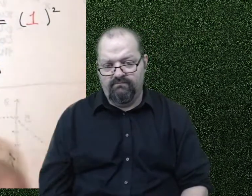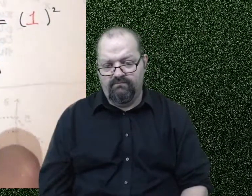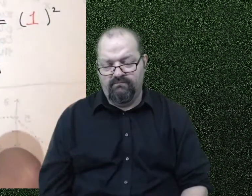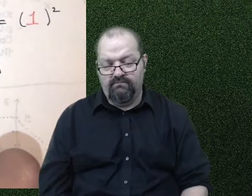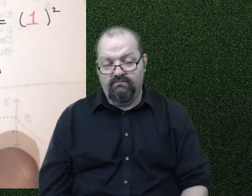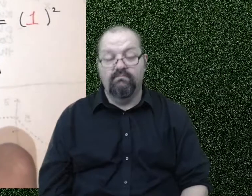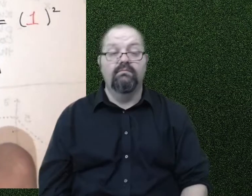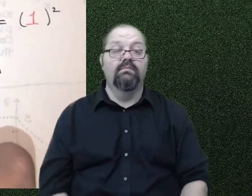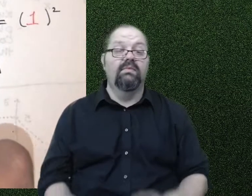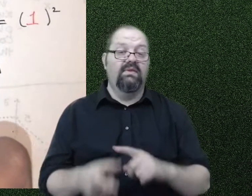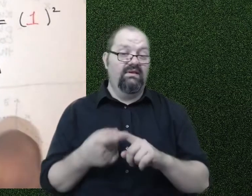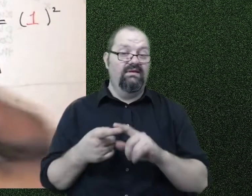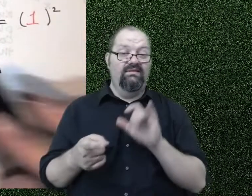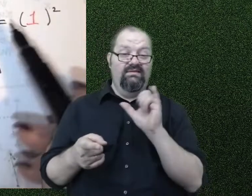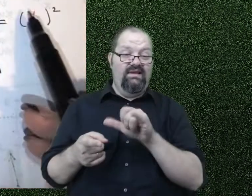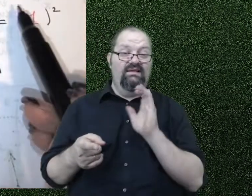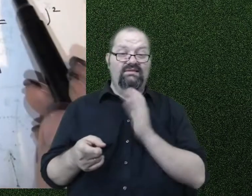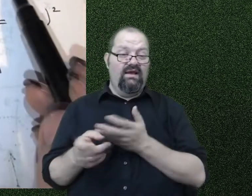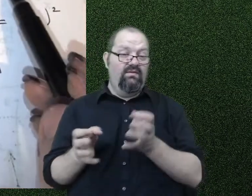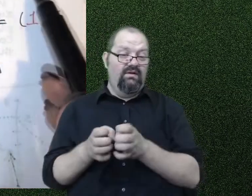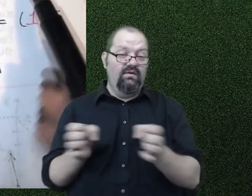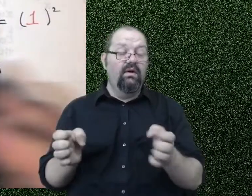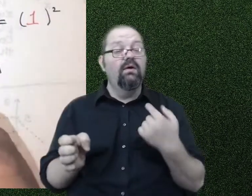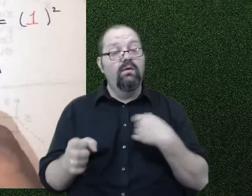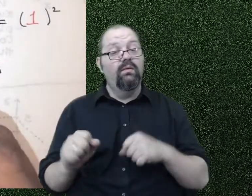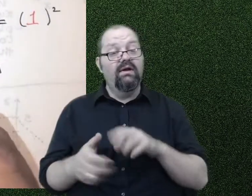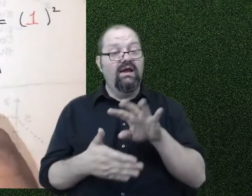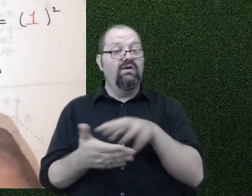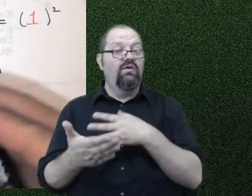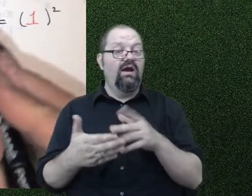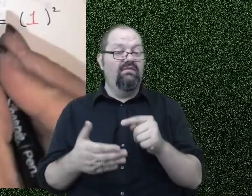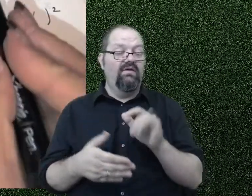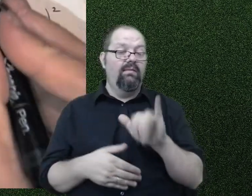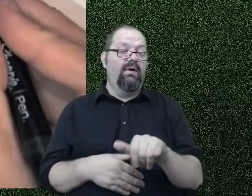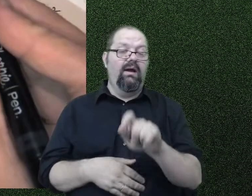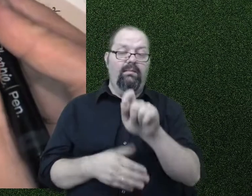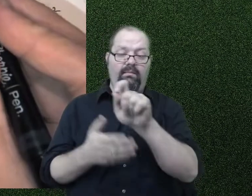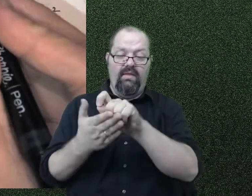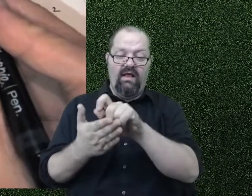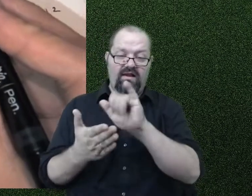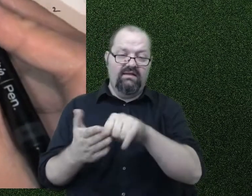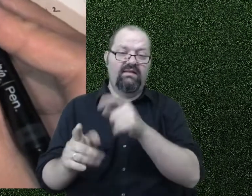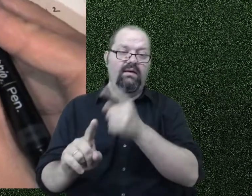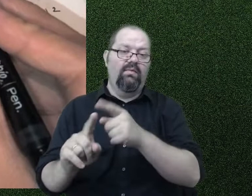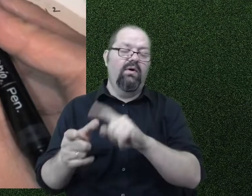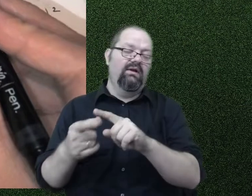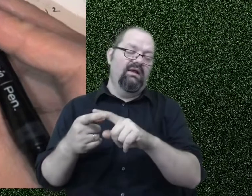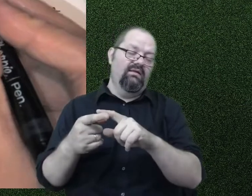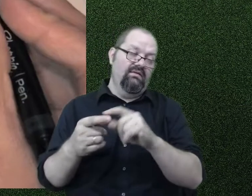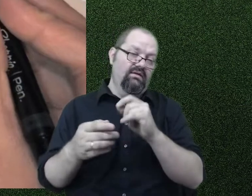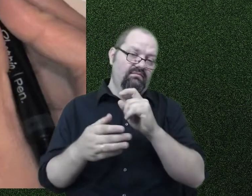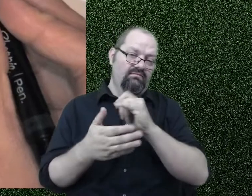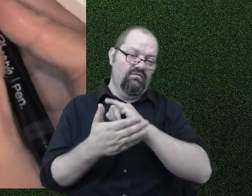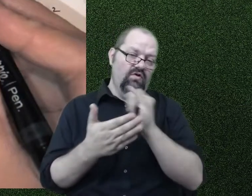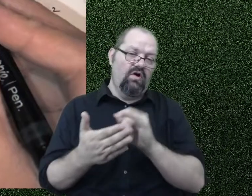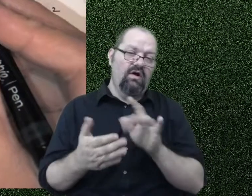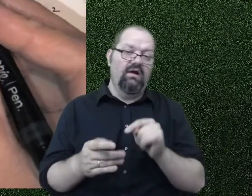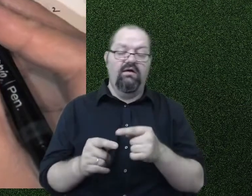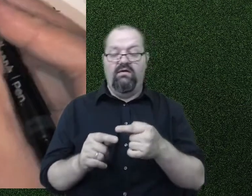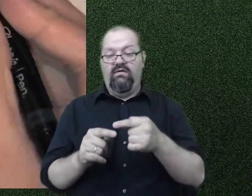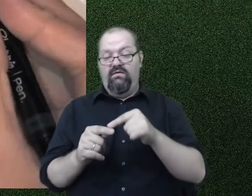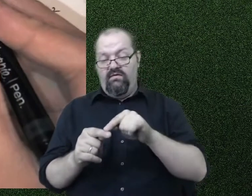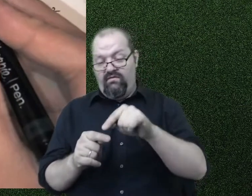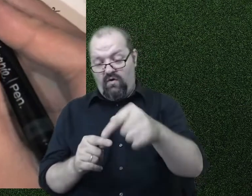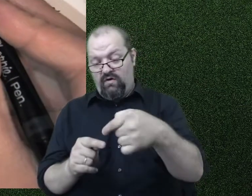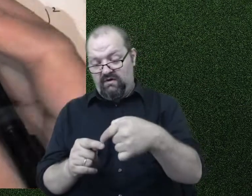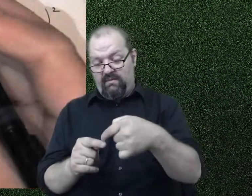And then that's our equation. And we could graph it by plotting that point and then just drawing points. You want to go forwards and backwards